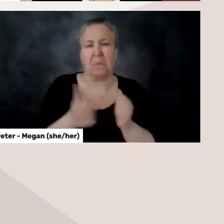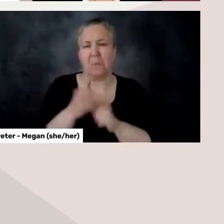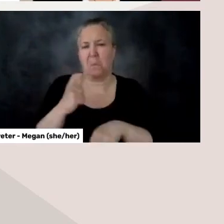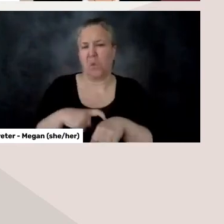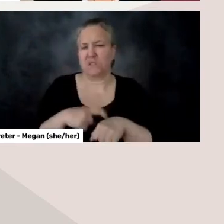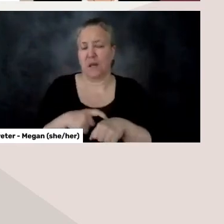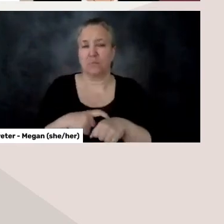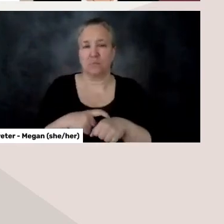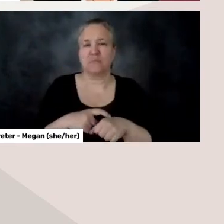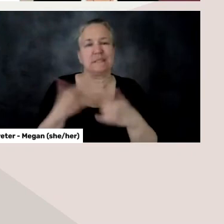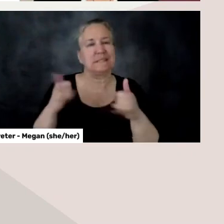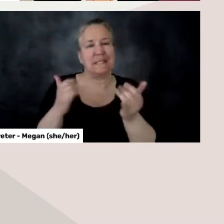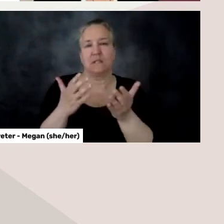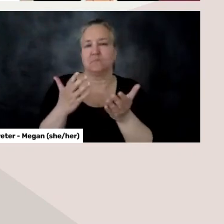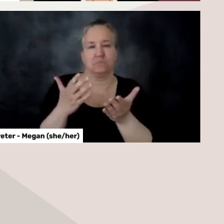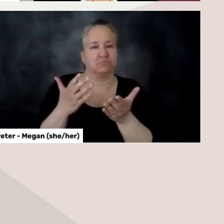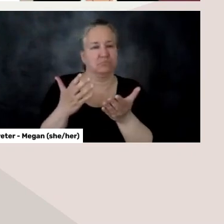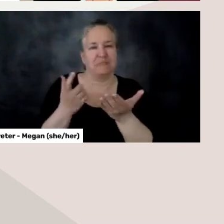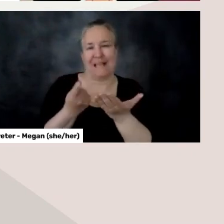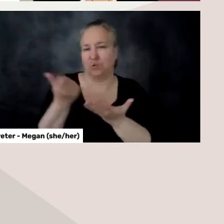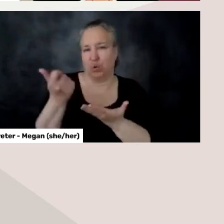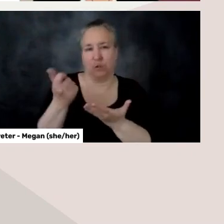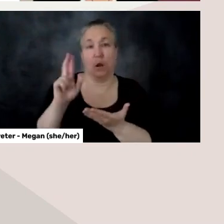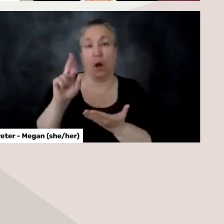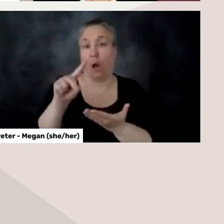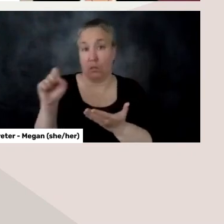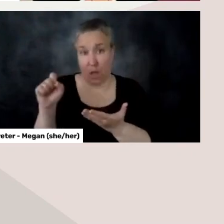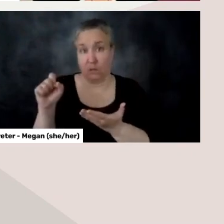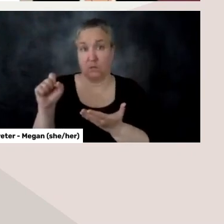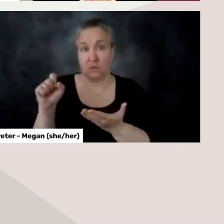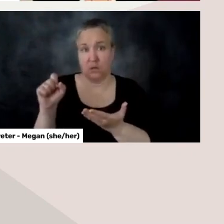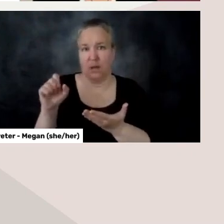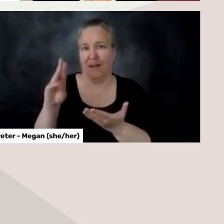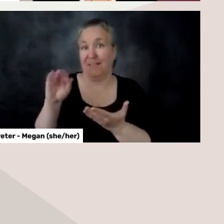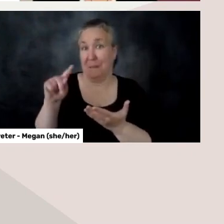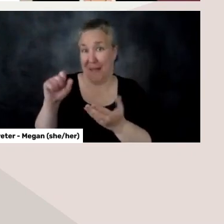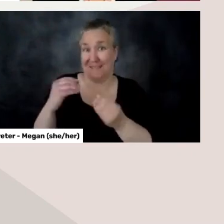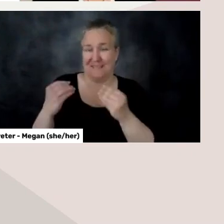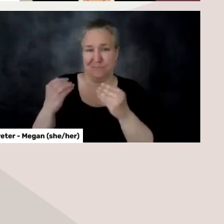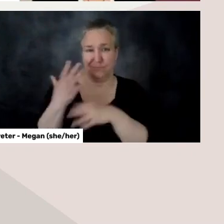time still excluding unless their mets are controlled.